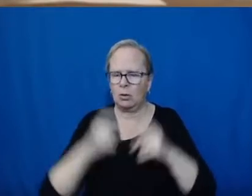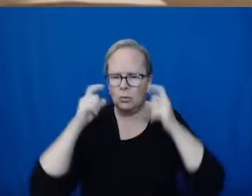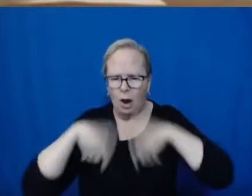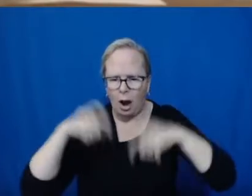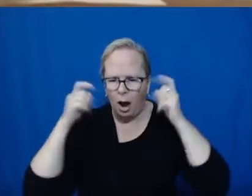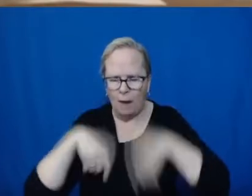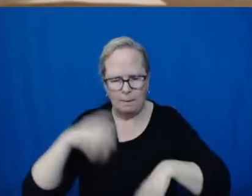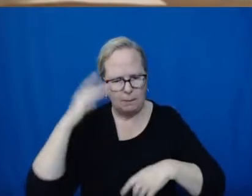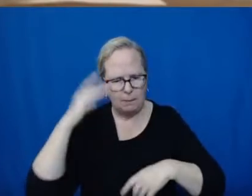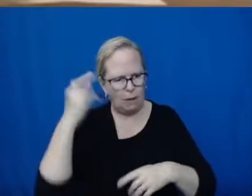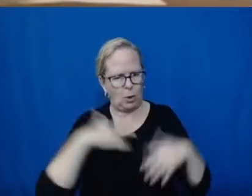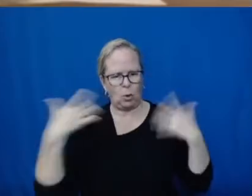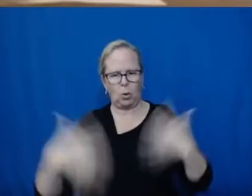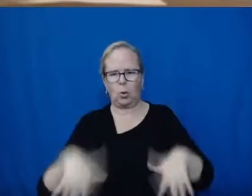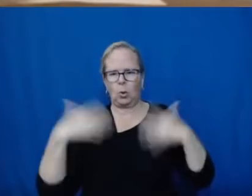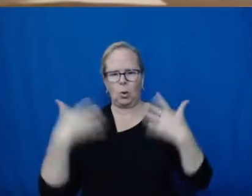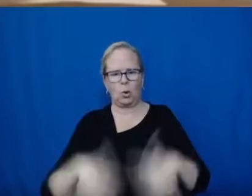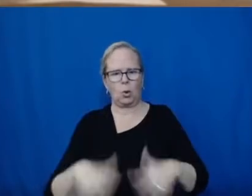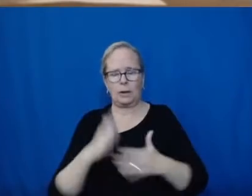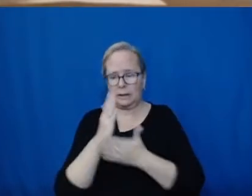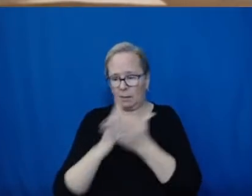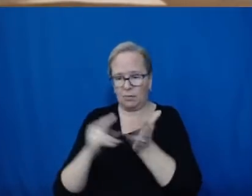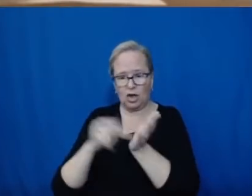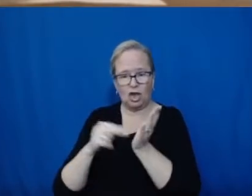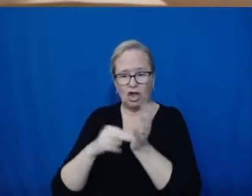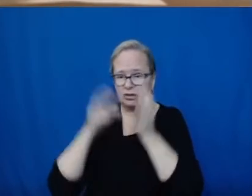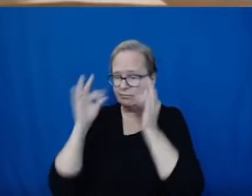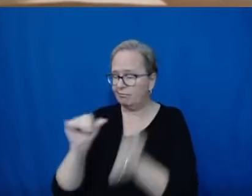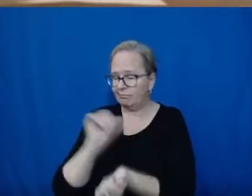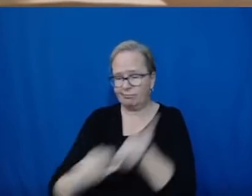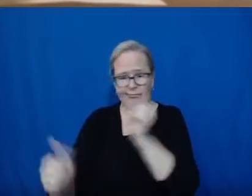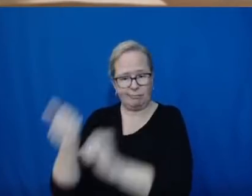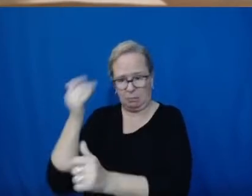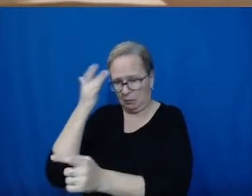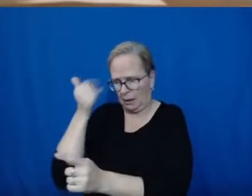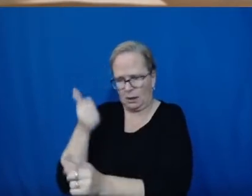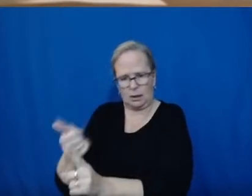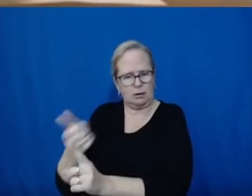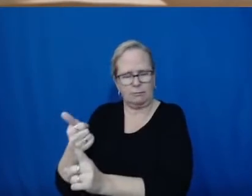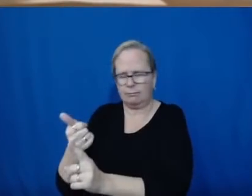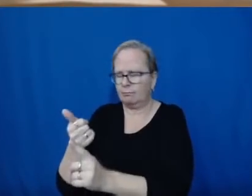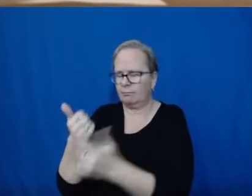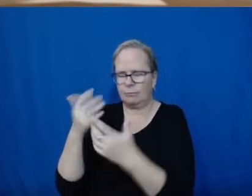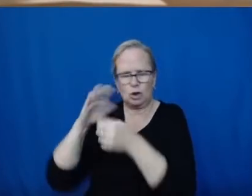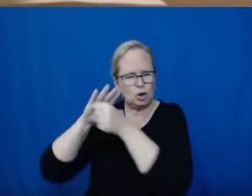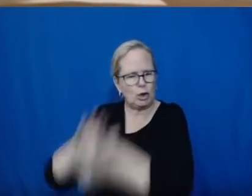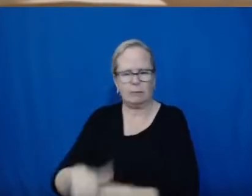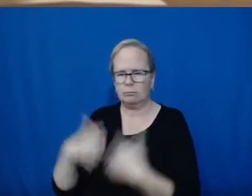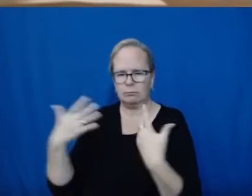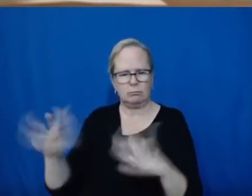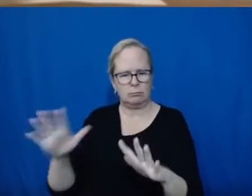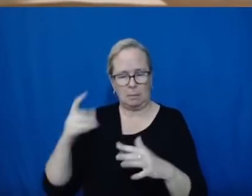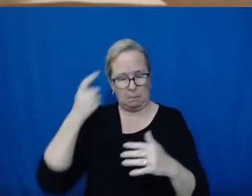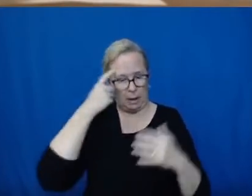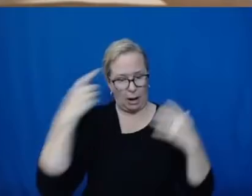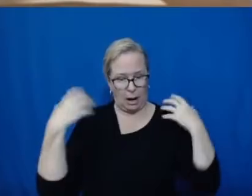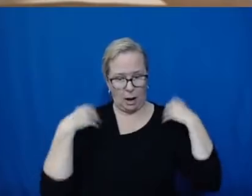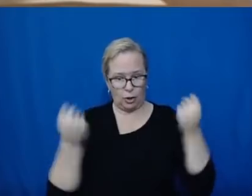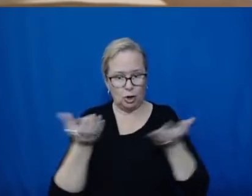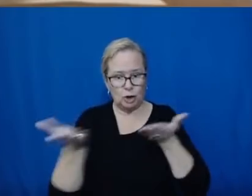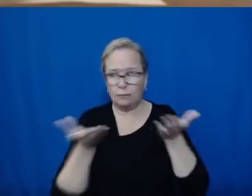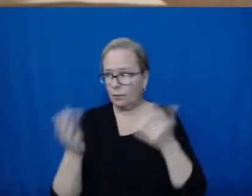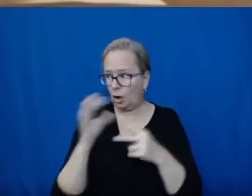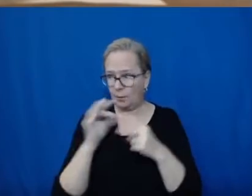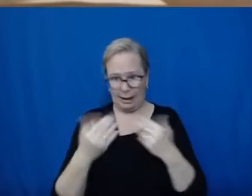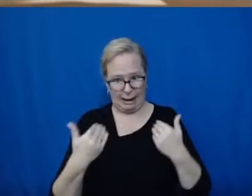has taken her life due to increased stress, etc., we understood exactly how that felt. We don't have robust mental health services or options. They